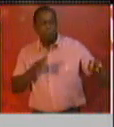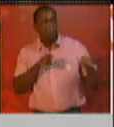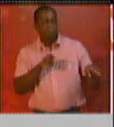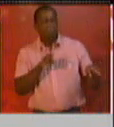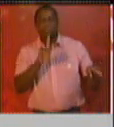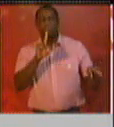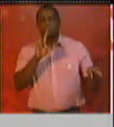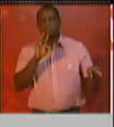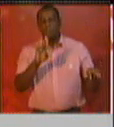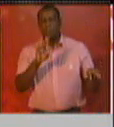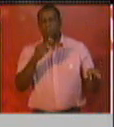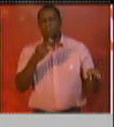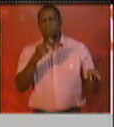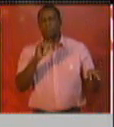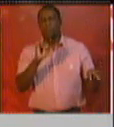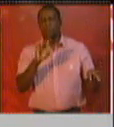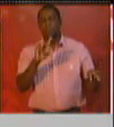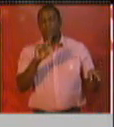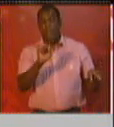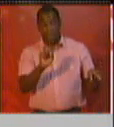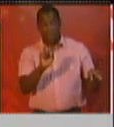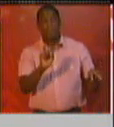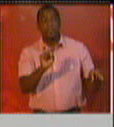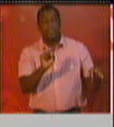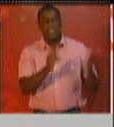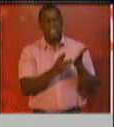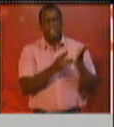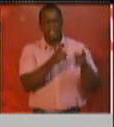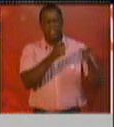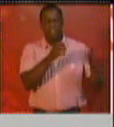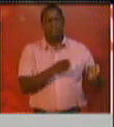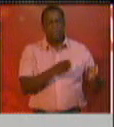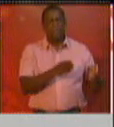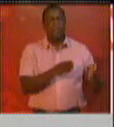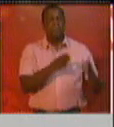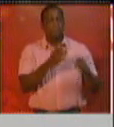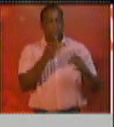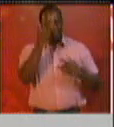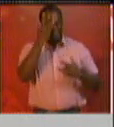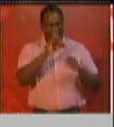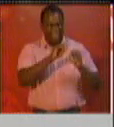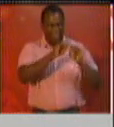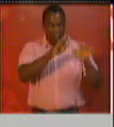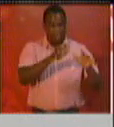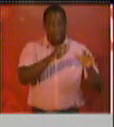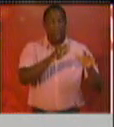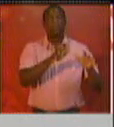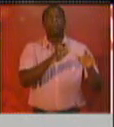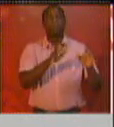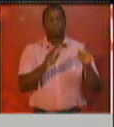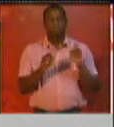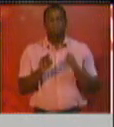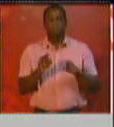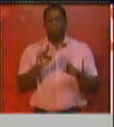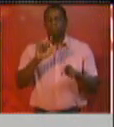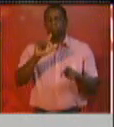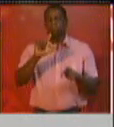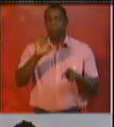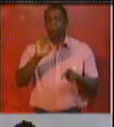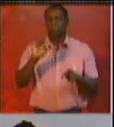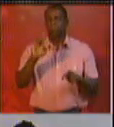Hinds, Technical Director of the Epidemiology Division at the Ministry of Health, and Lyra